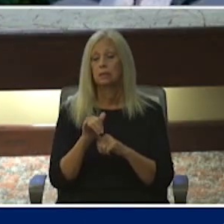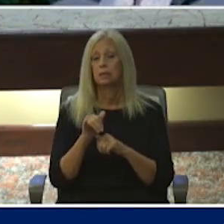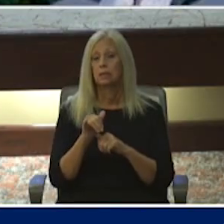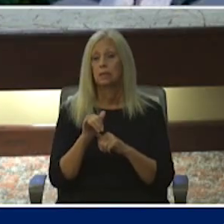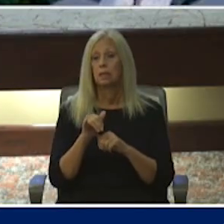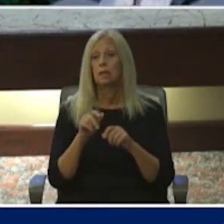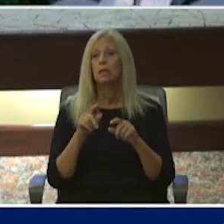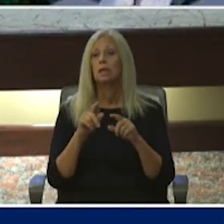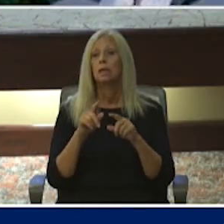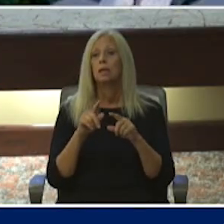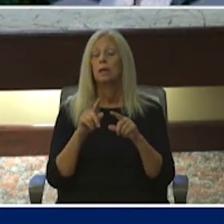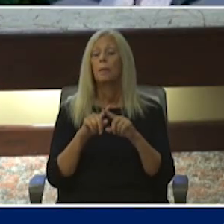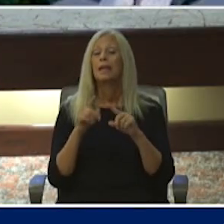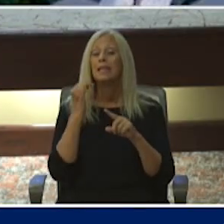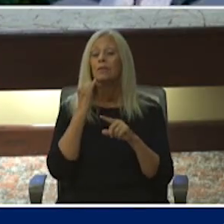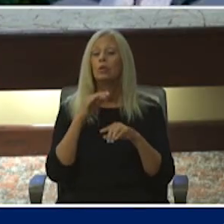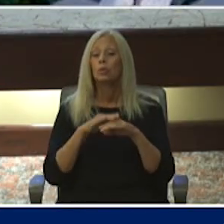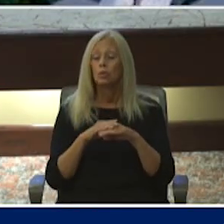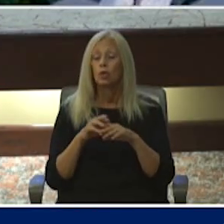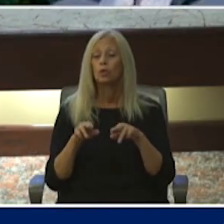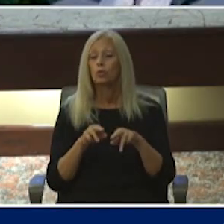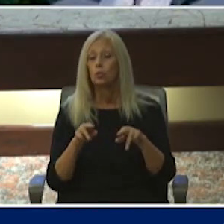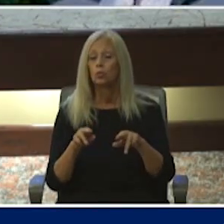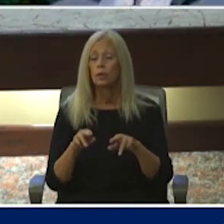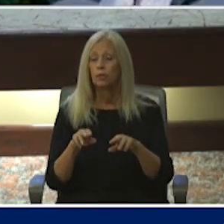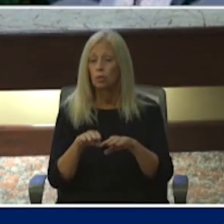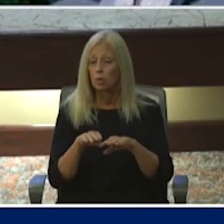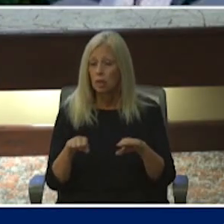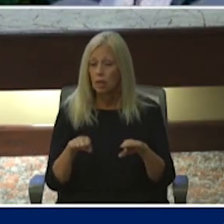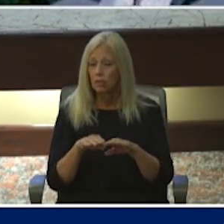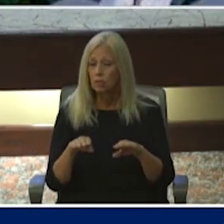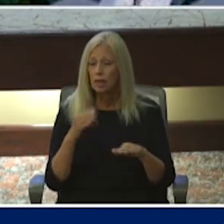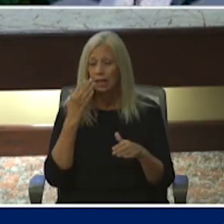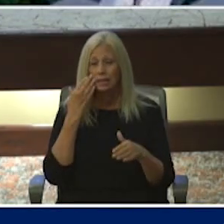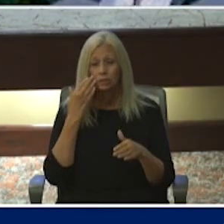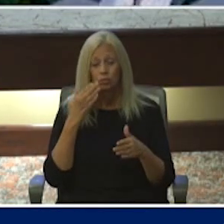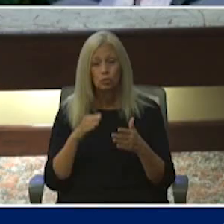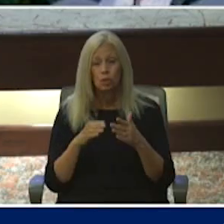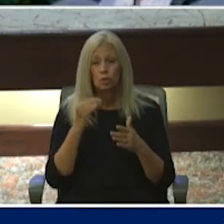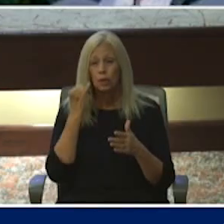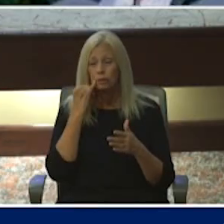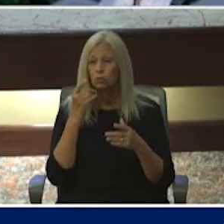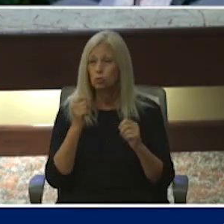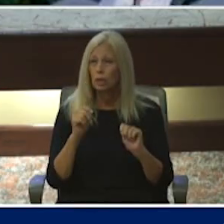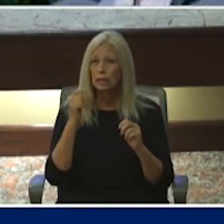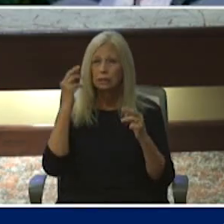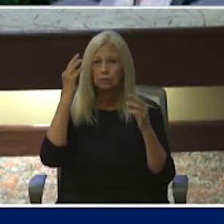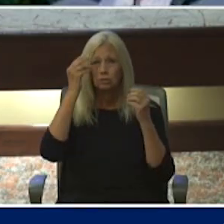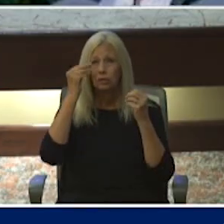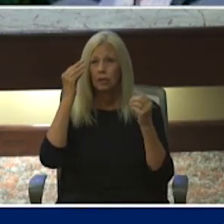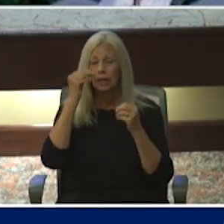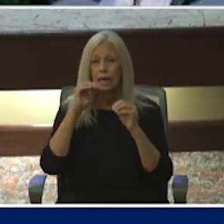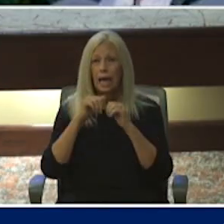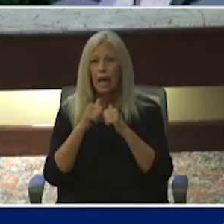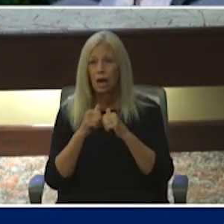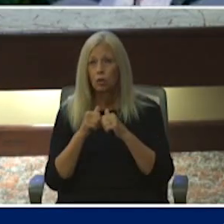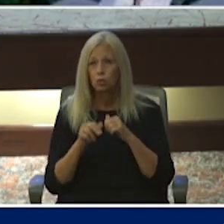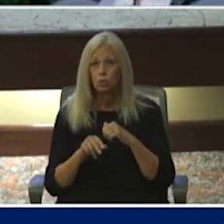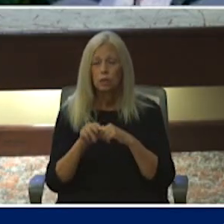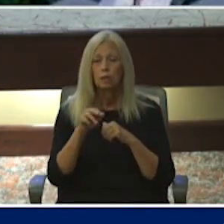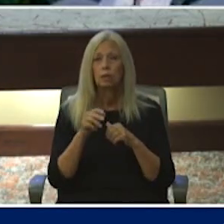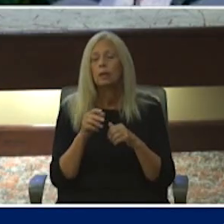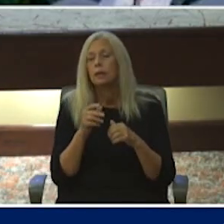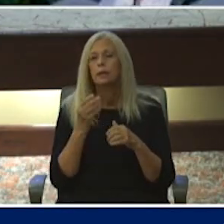But if you're on the river level, I don't know, I'm trying to think like how you get up, let's say you're